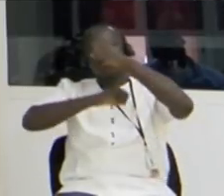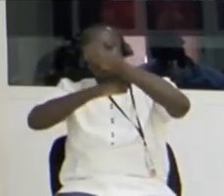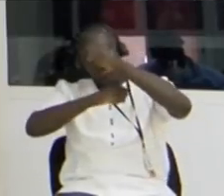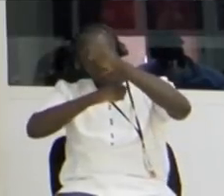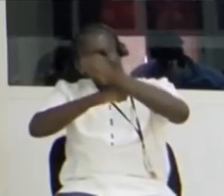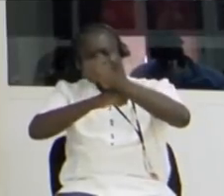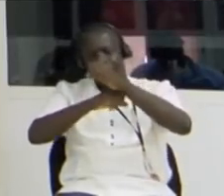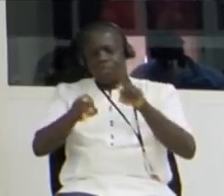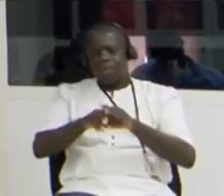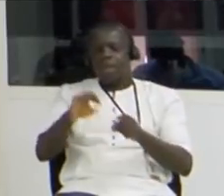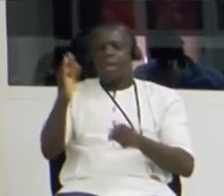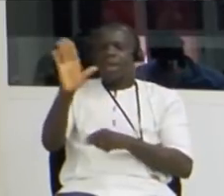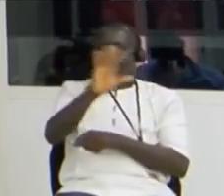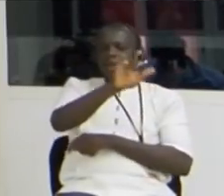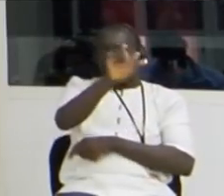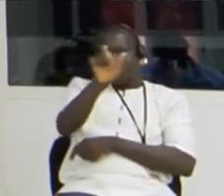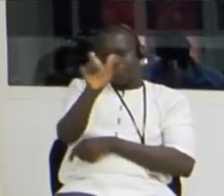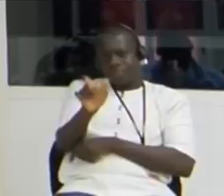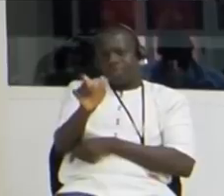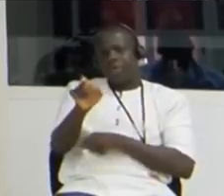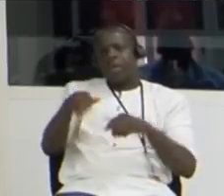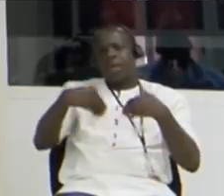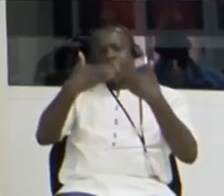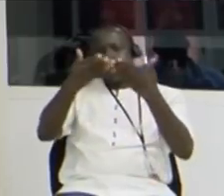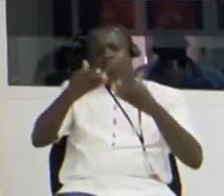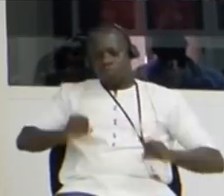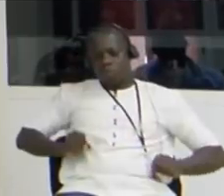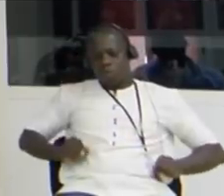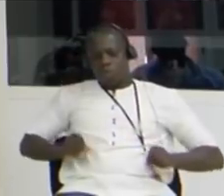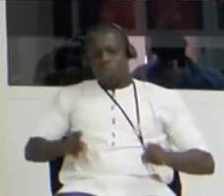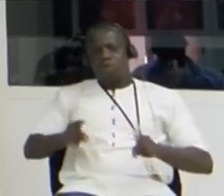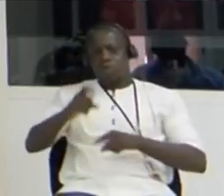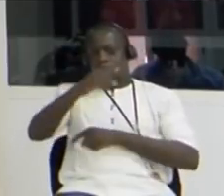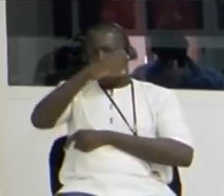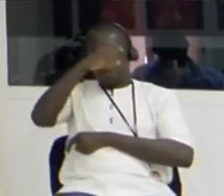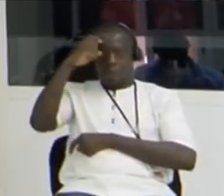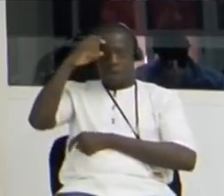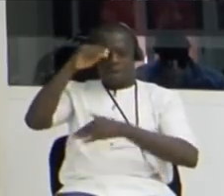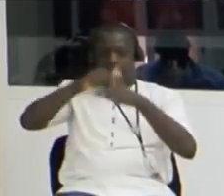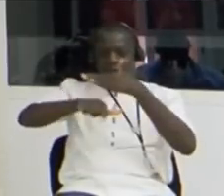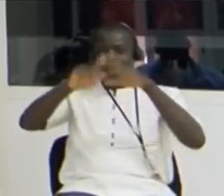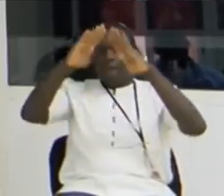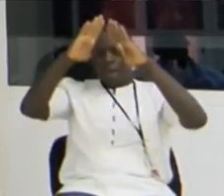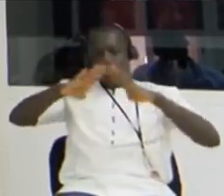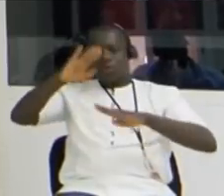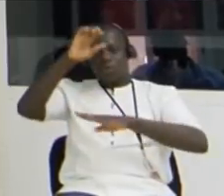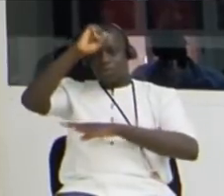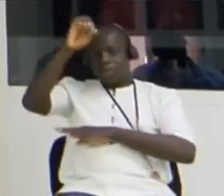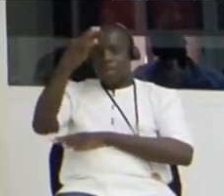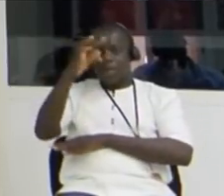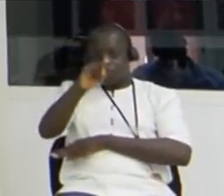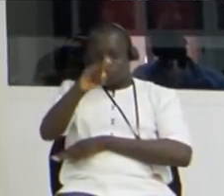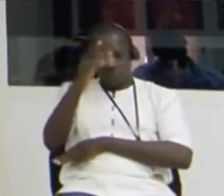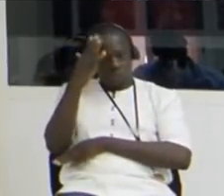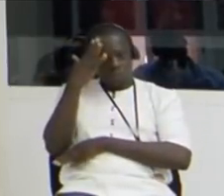were any one of them given the opportunity to work at State House, as far as you know?